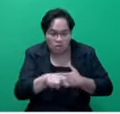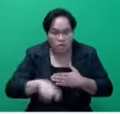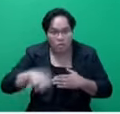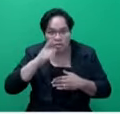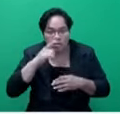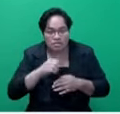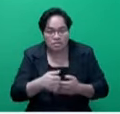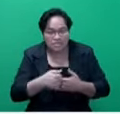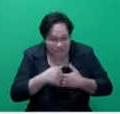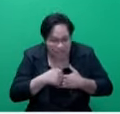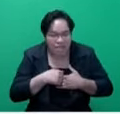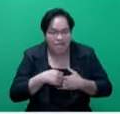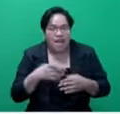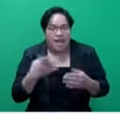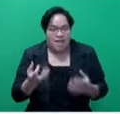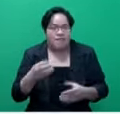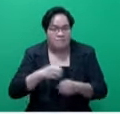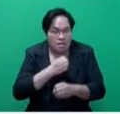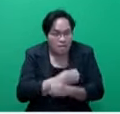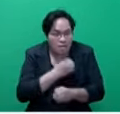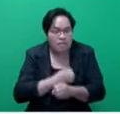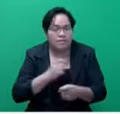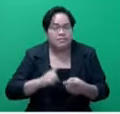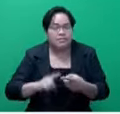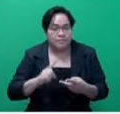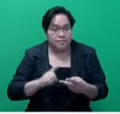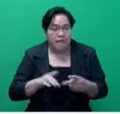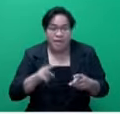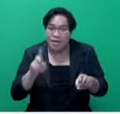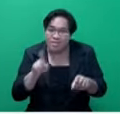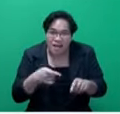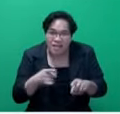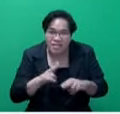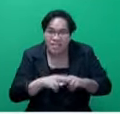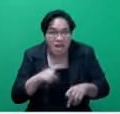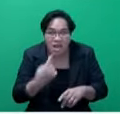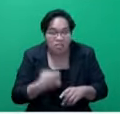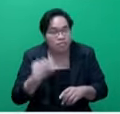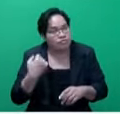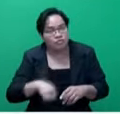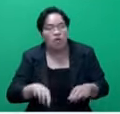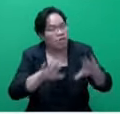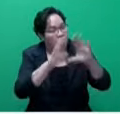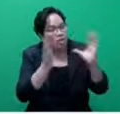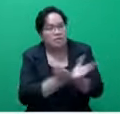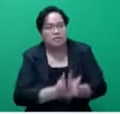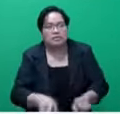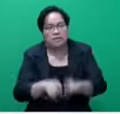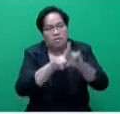and employed. Fiji is not alone. The whole world has been threatened by the COVID-19